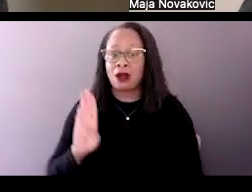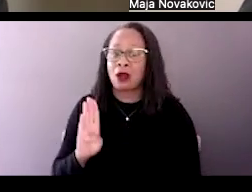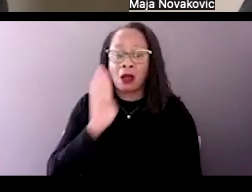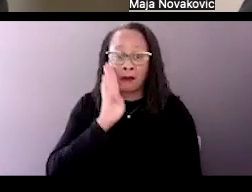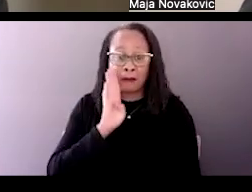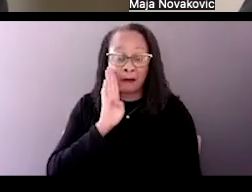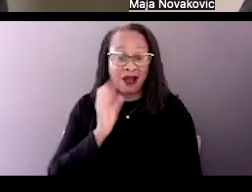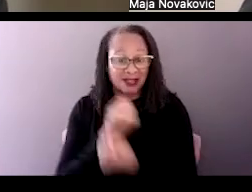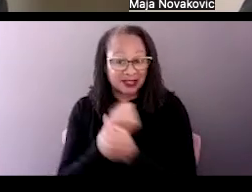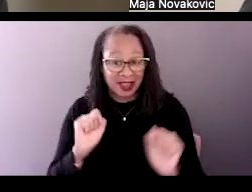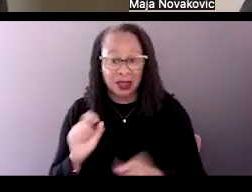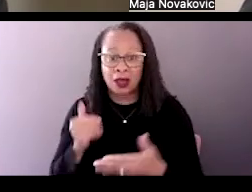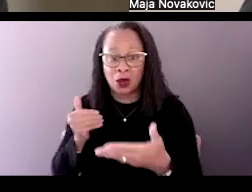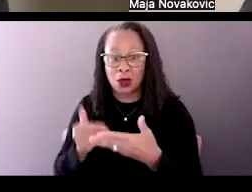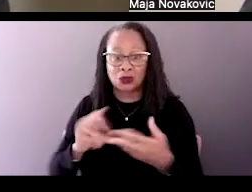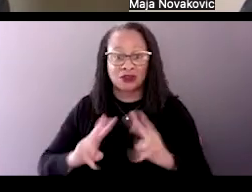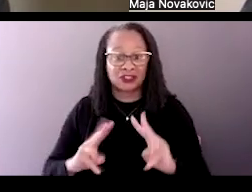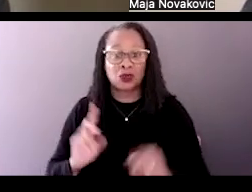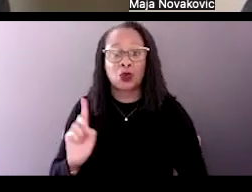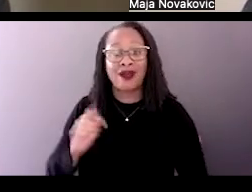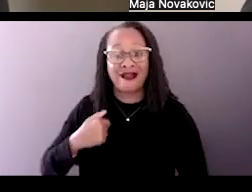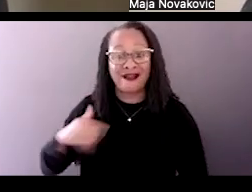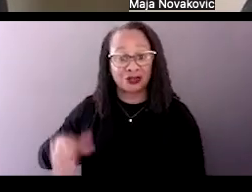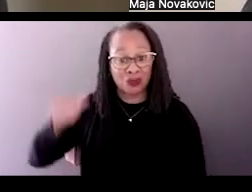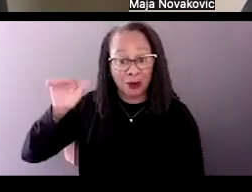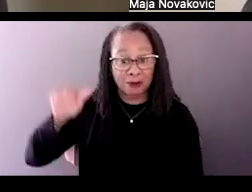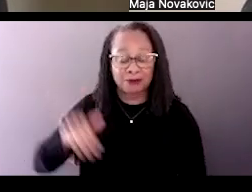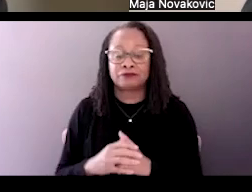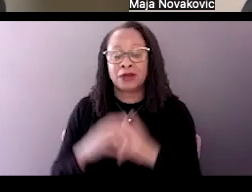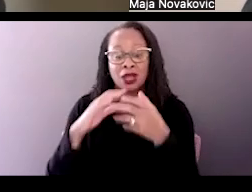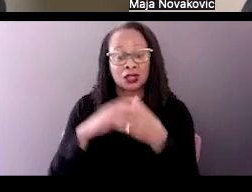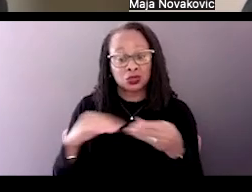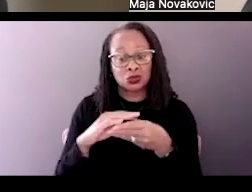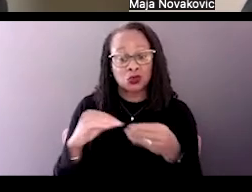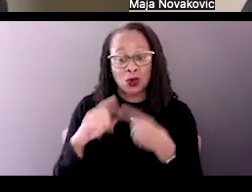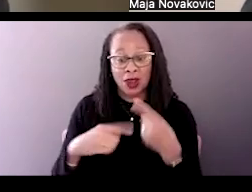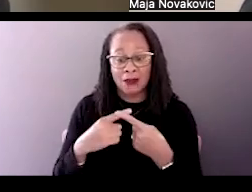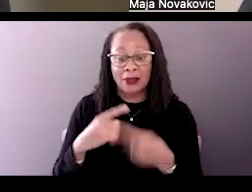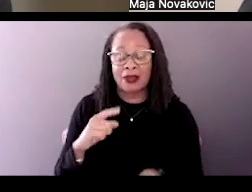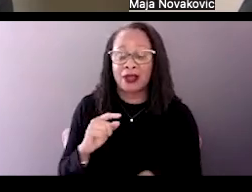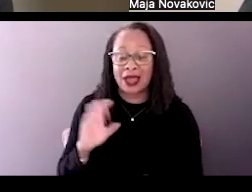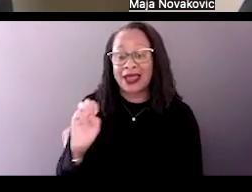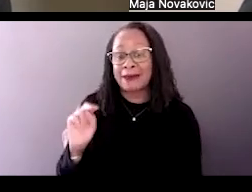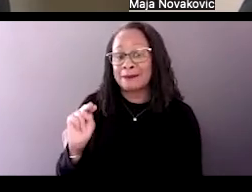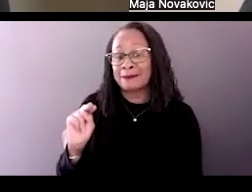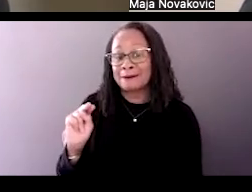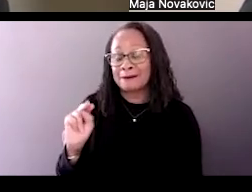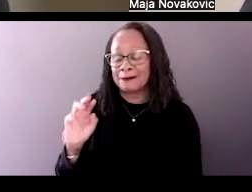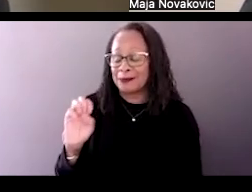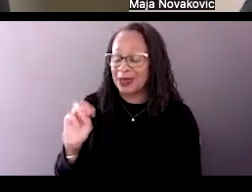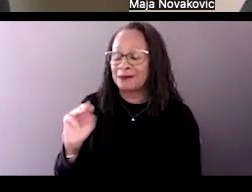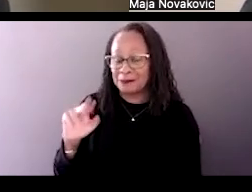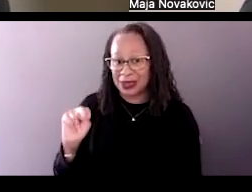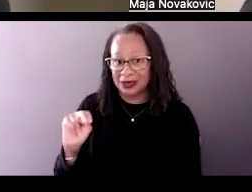the village where I come from. It's a story about Amy, who lost